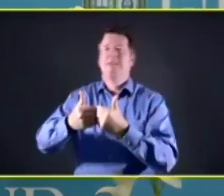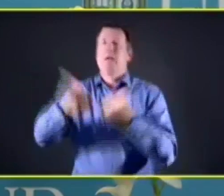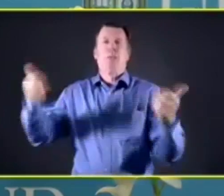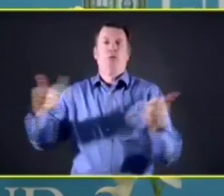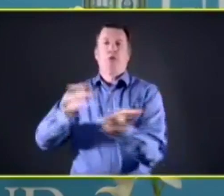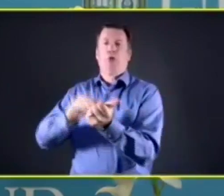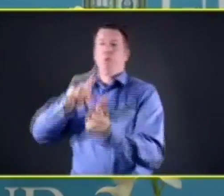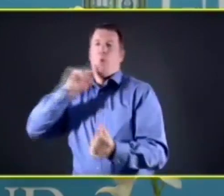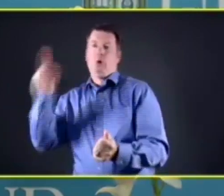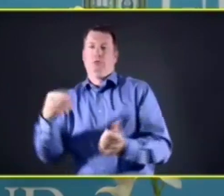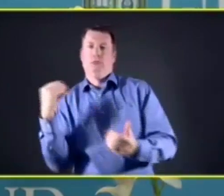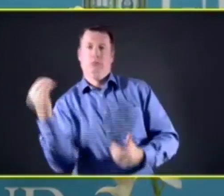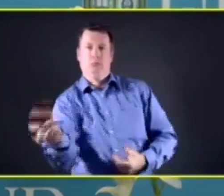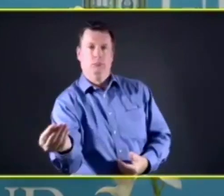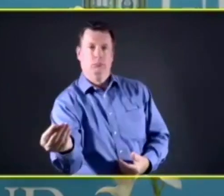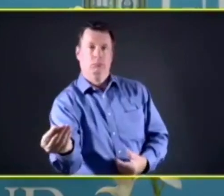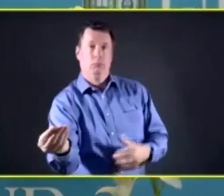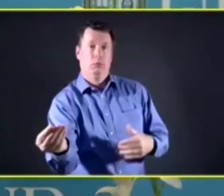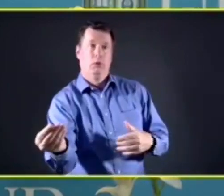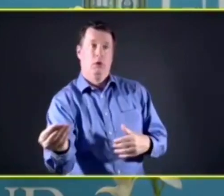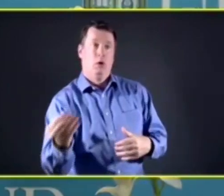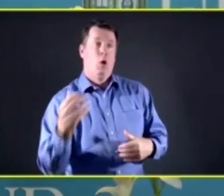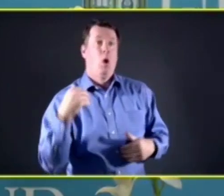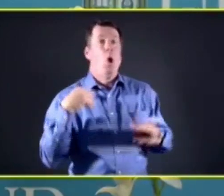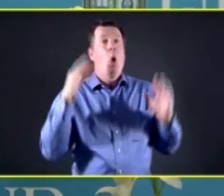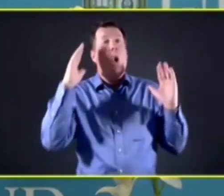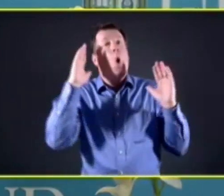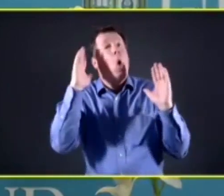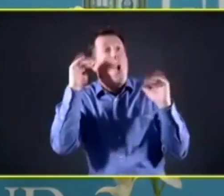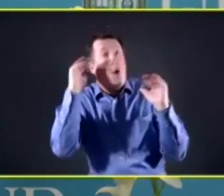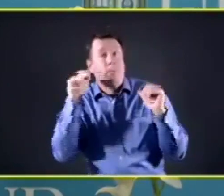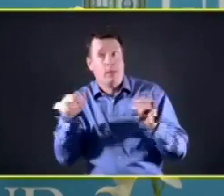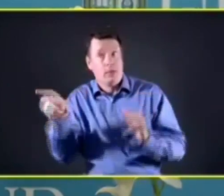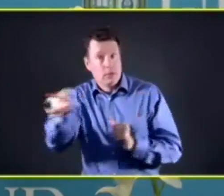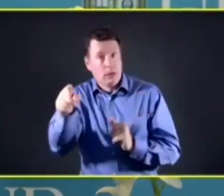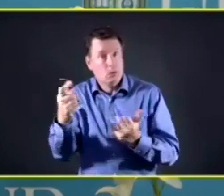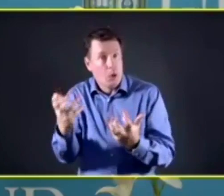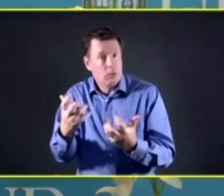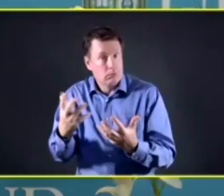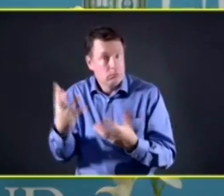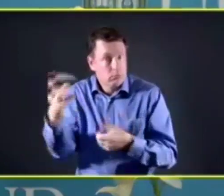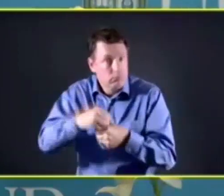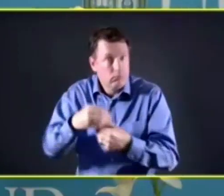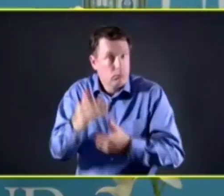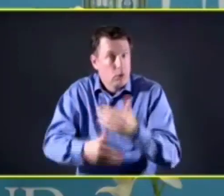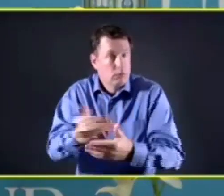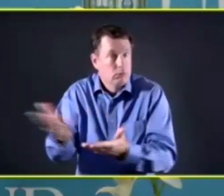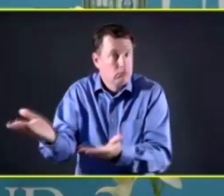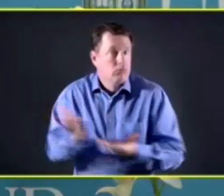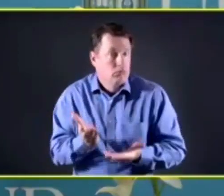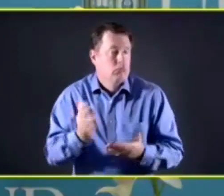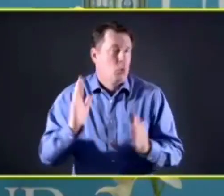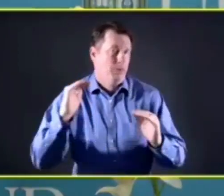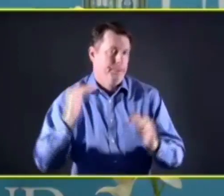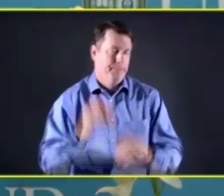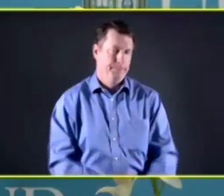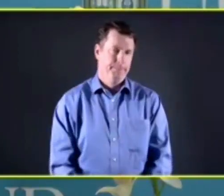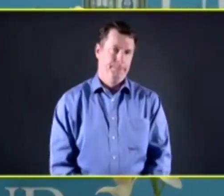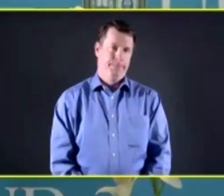certainly the inpatients, it's a higher dose of medicine, so we are watching very closely with EKGs.